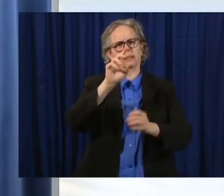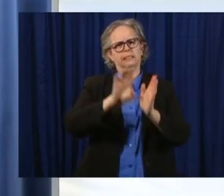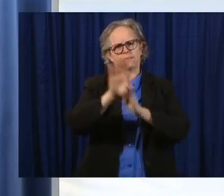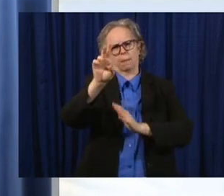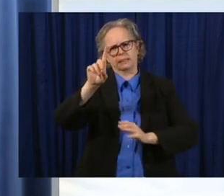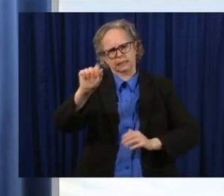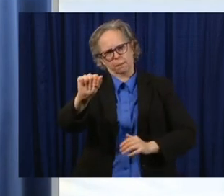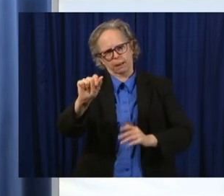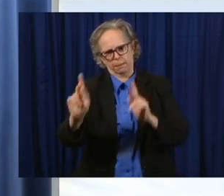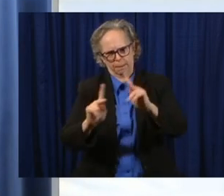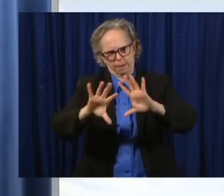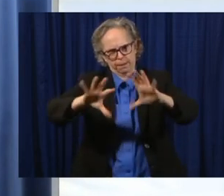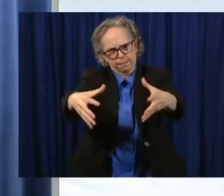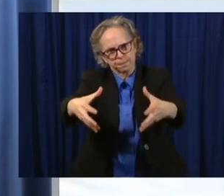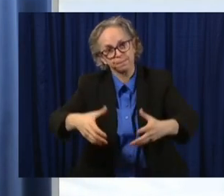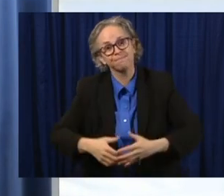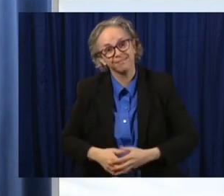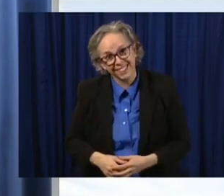Every Tuesday,